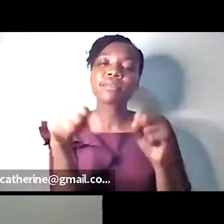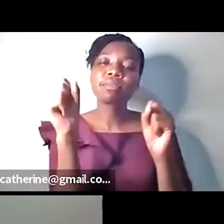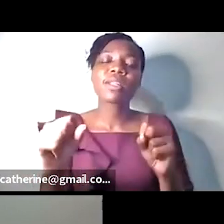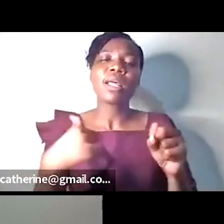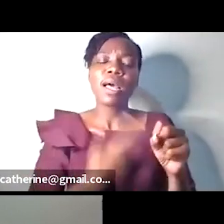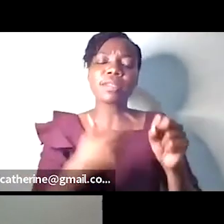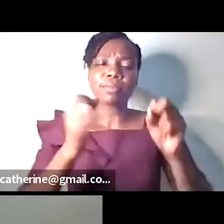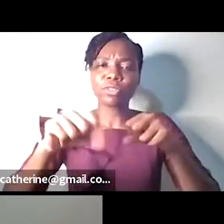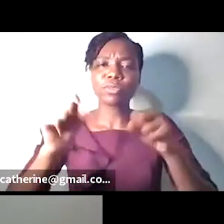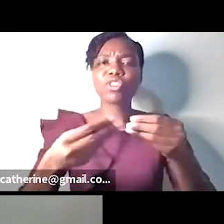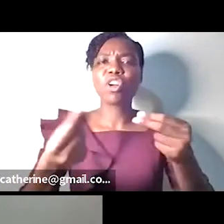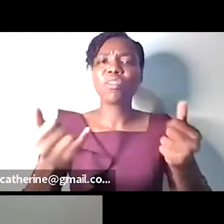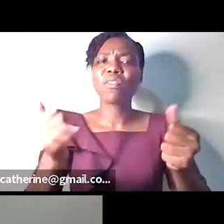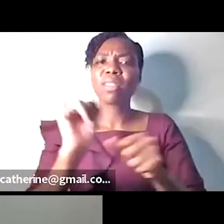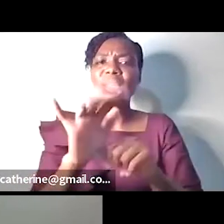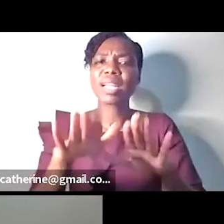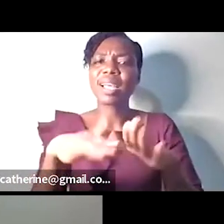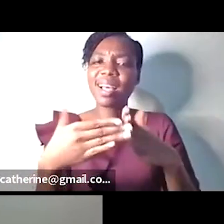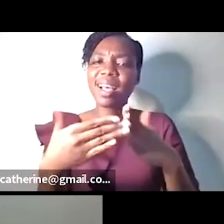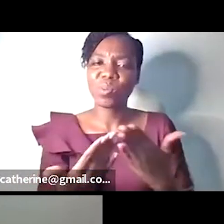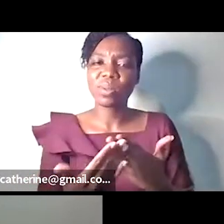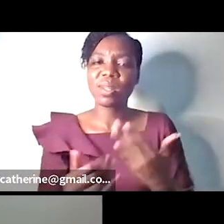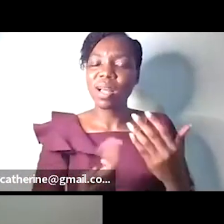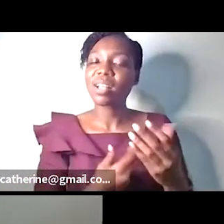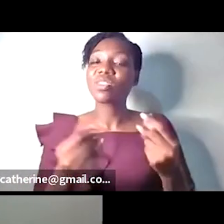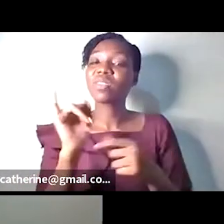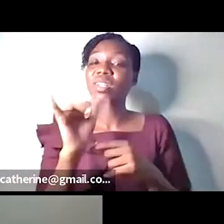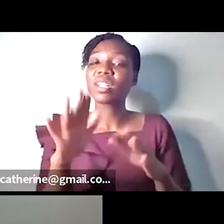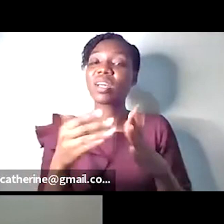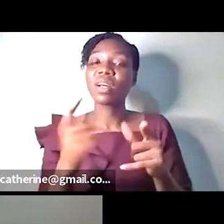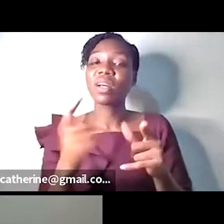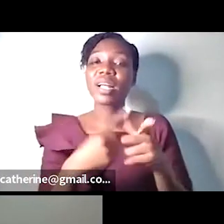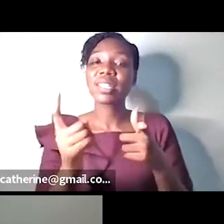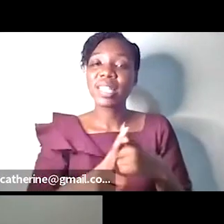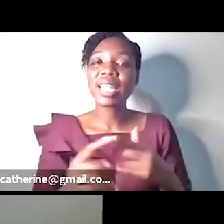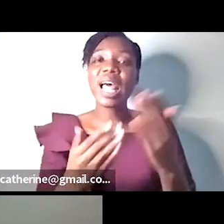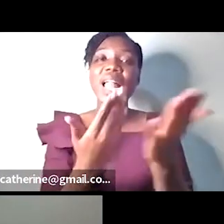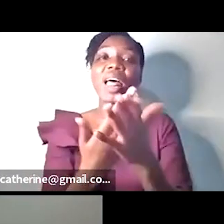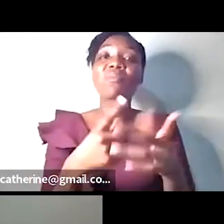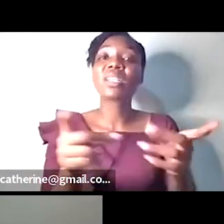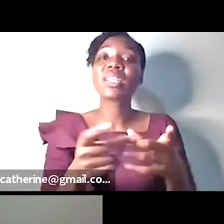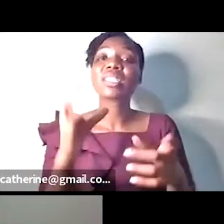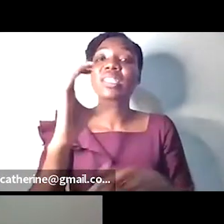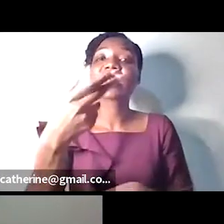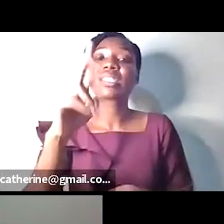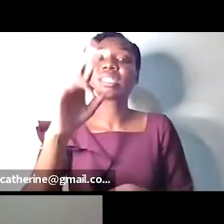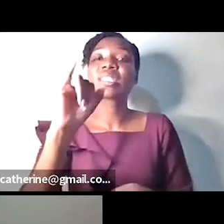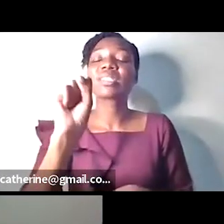do we deal with that so that we can get to where Christine is talking about? How do we manage